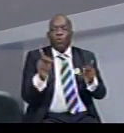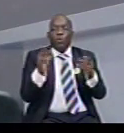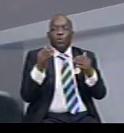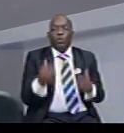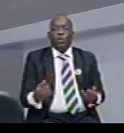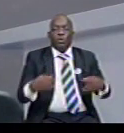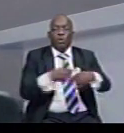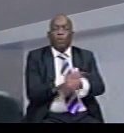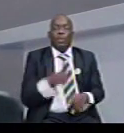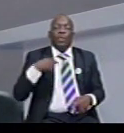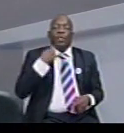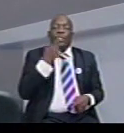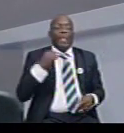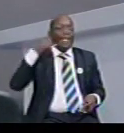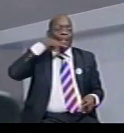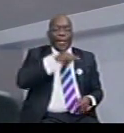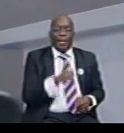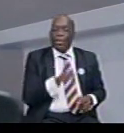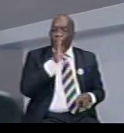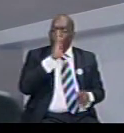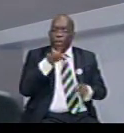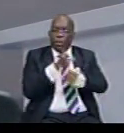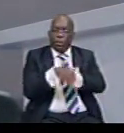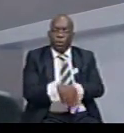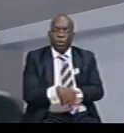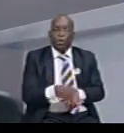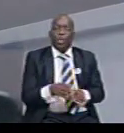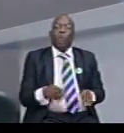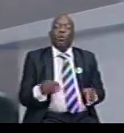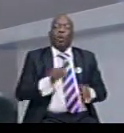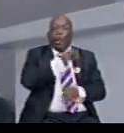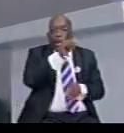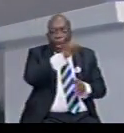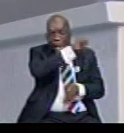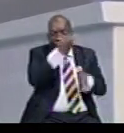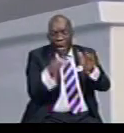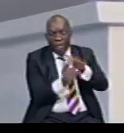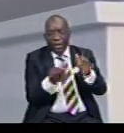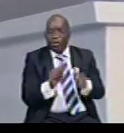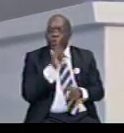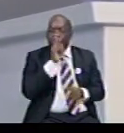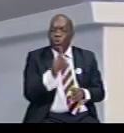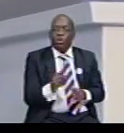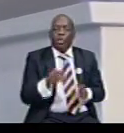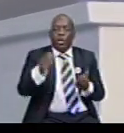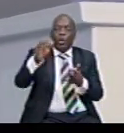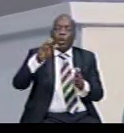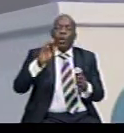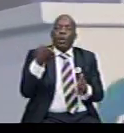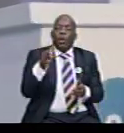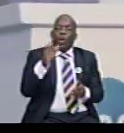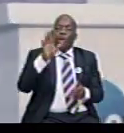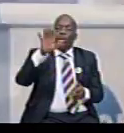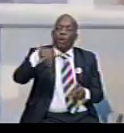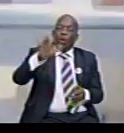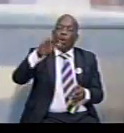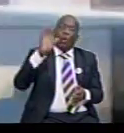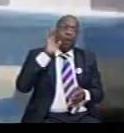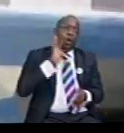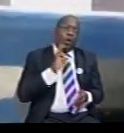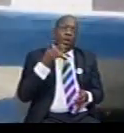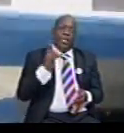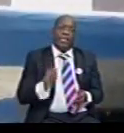being hypocritical, denying the truth, painting up their lives as if they were